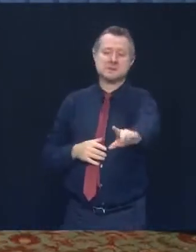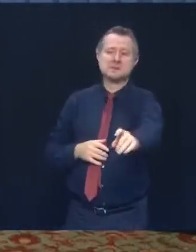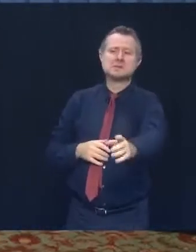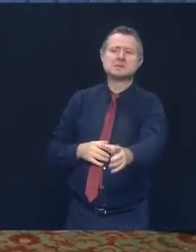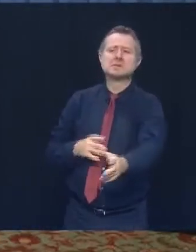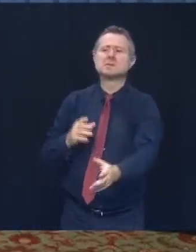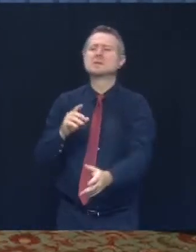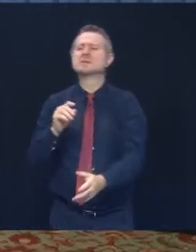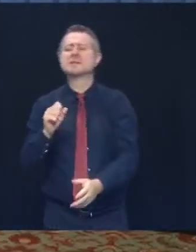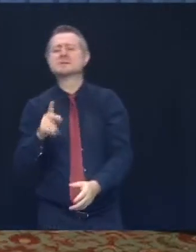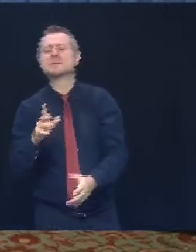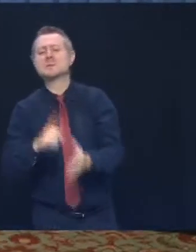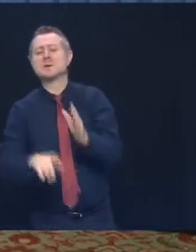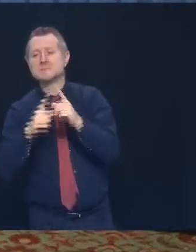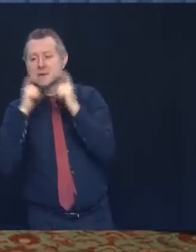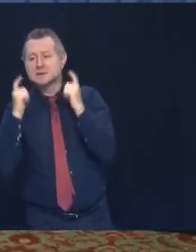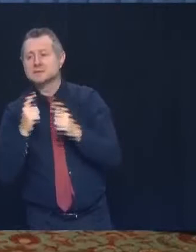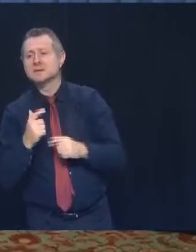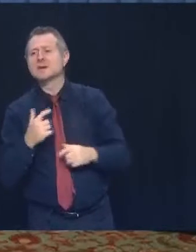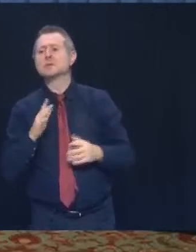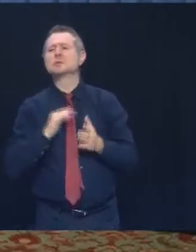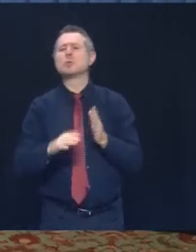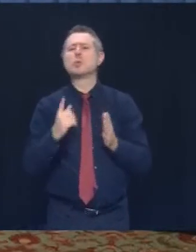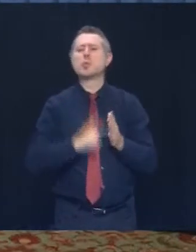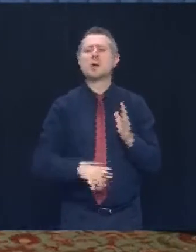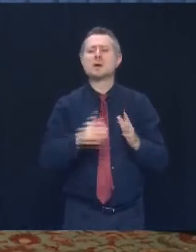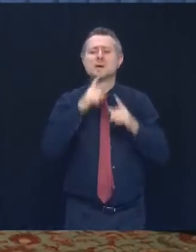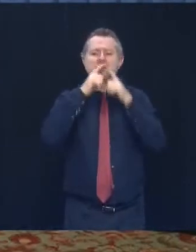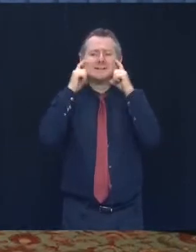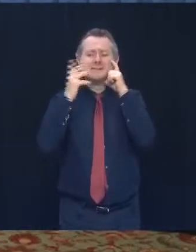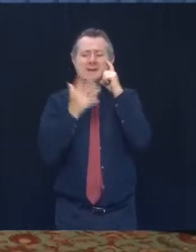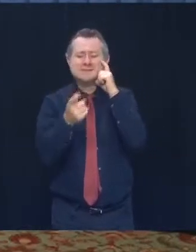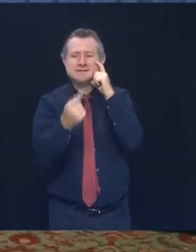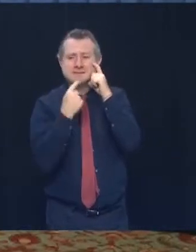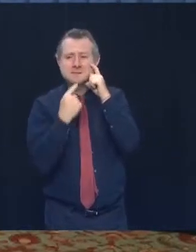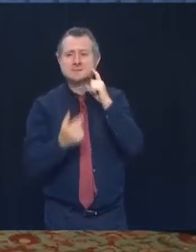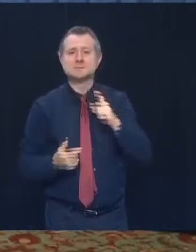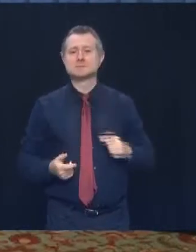way? What do you have on your mask?